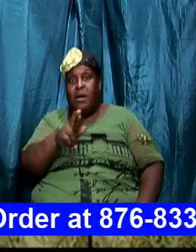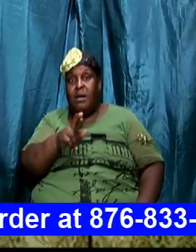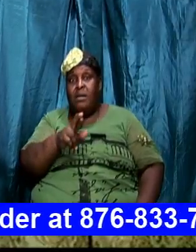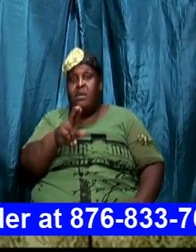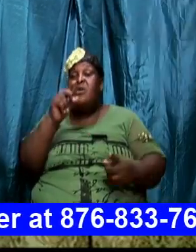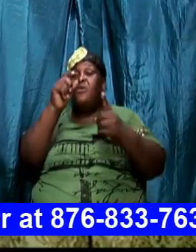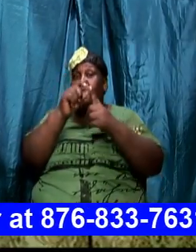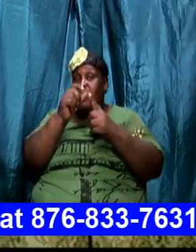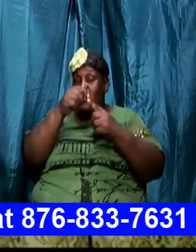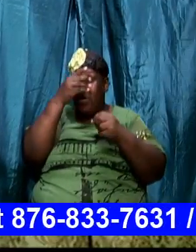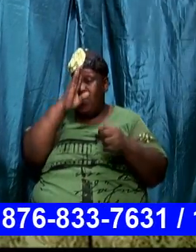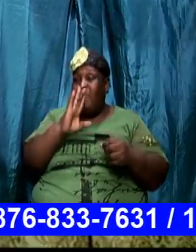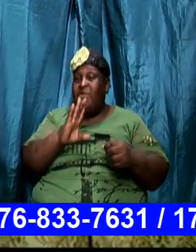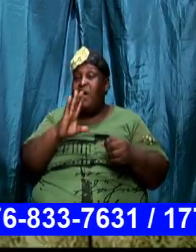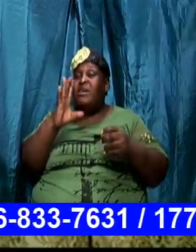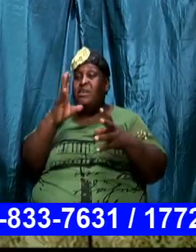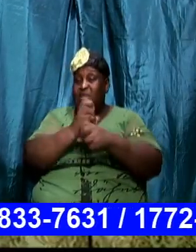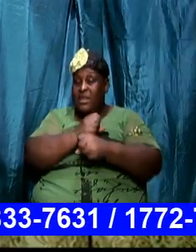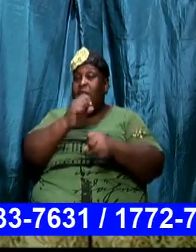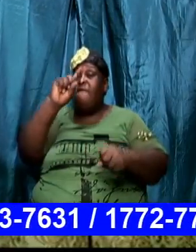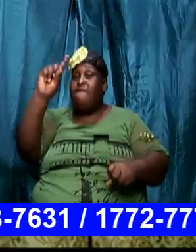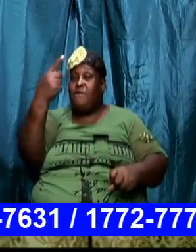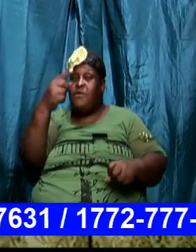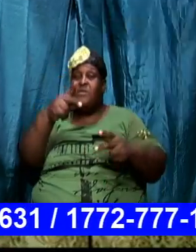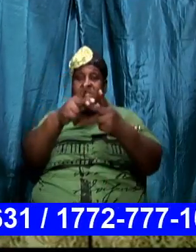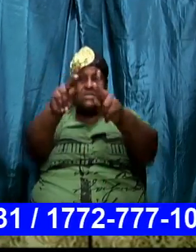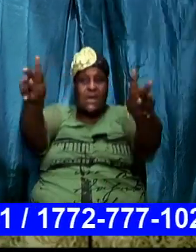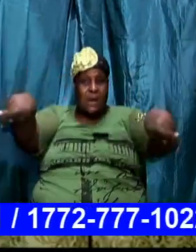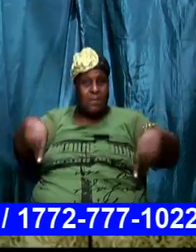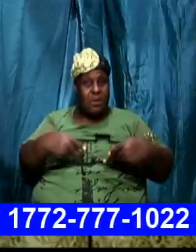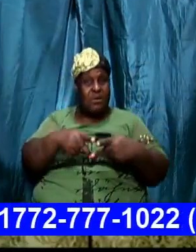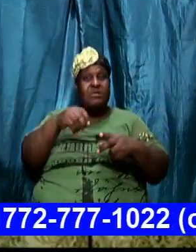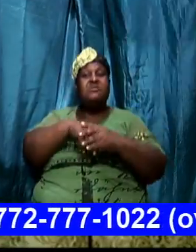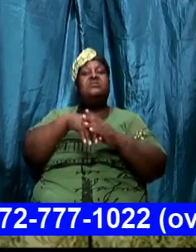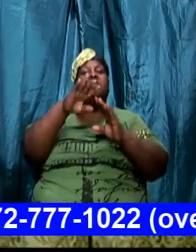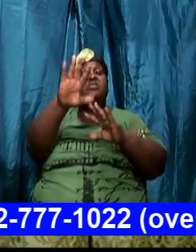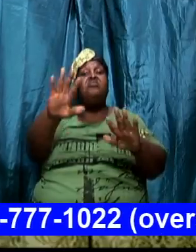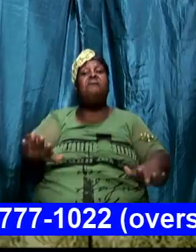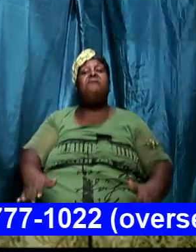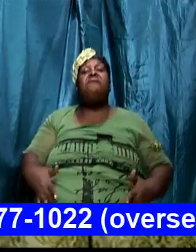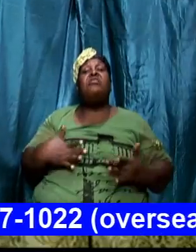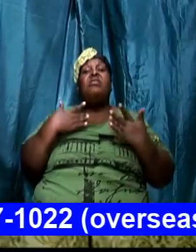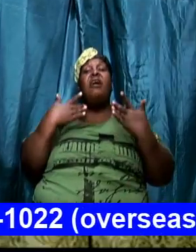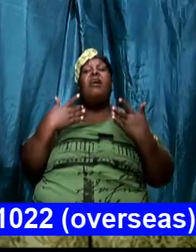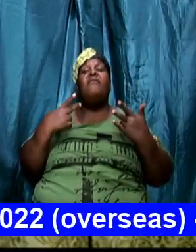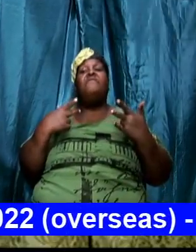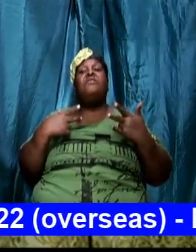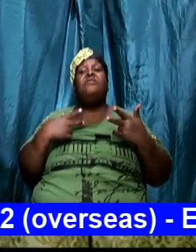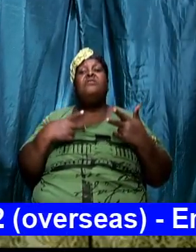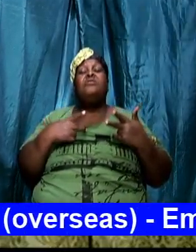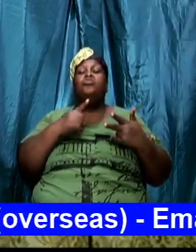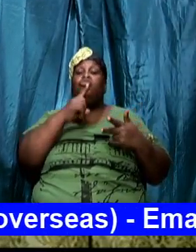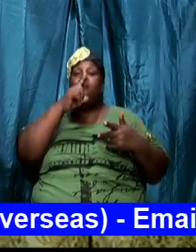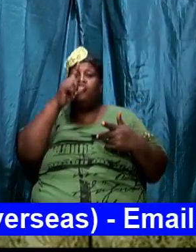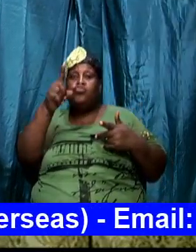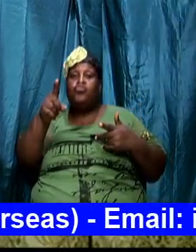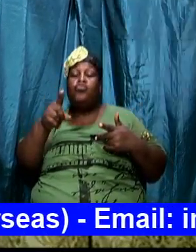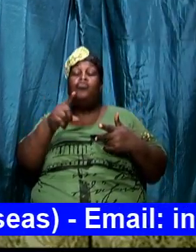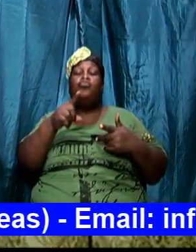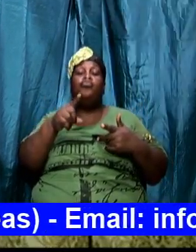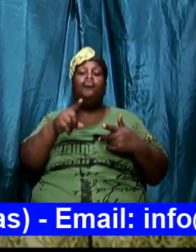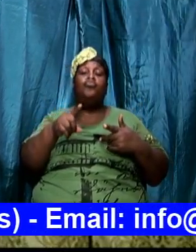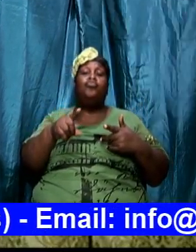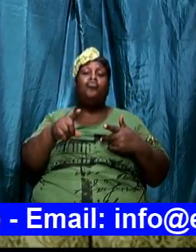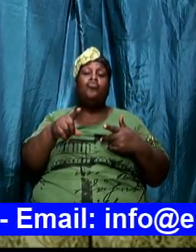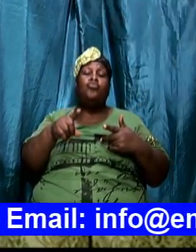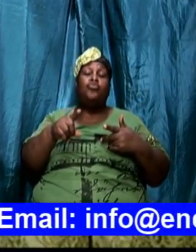the Word of God takes preeminence. The Word of God is a sure foundation. The Word of God is